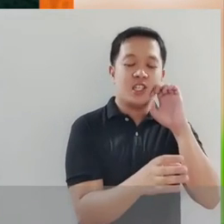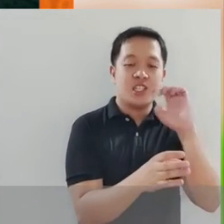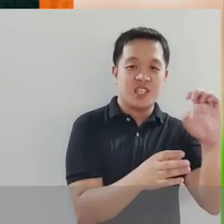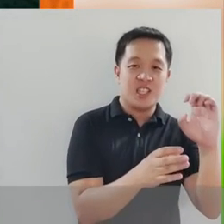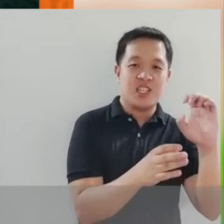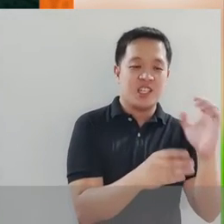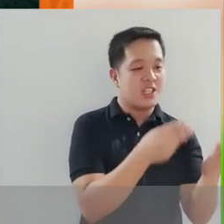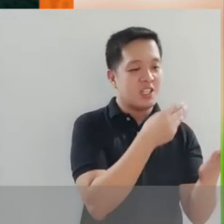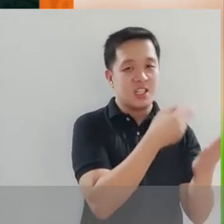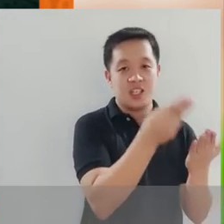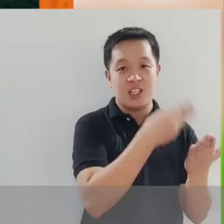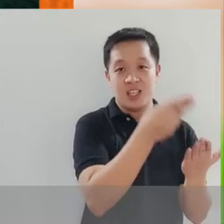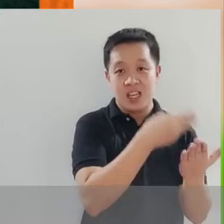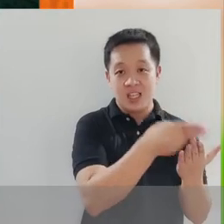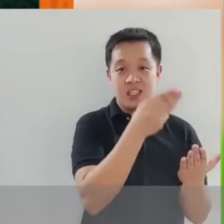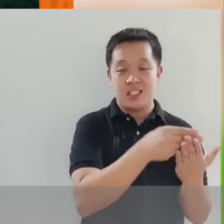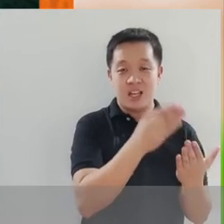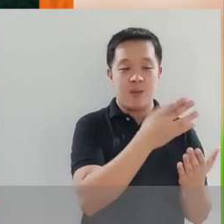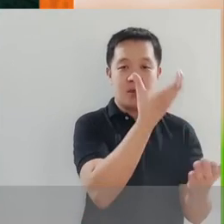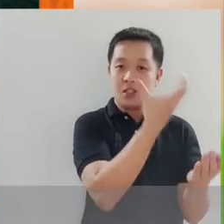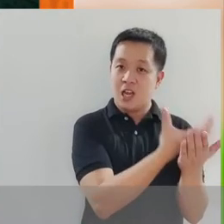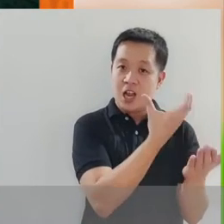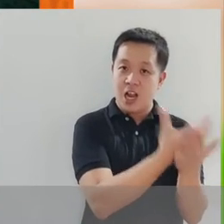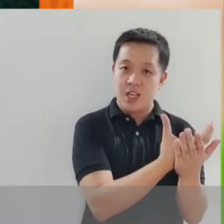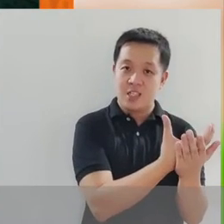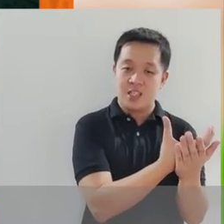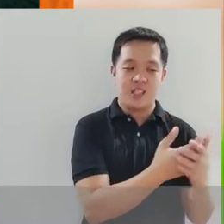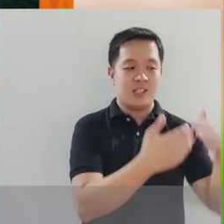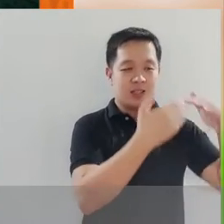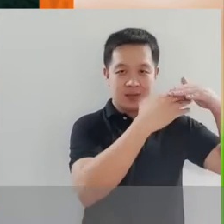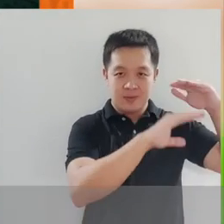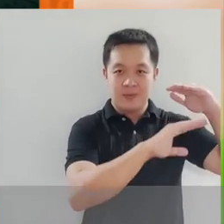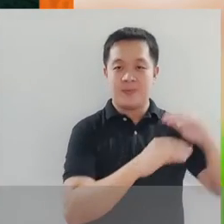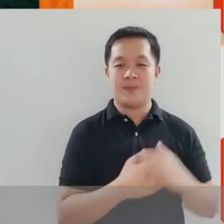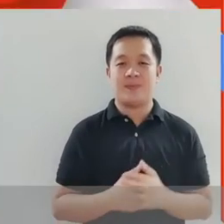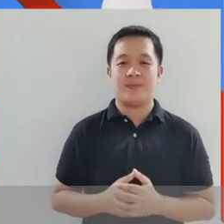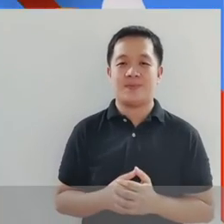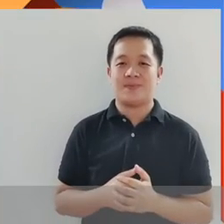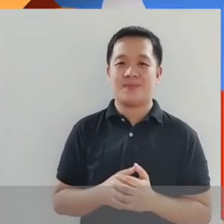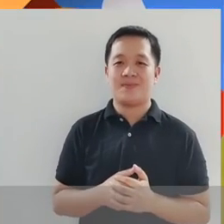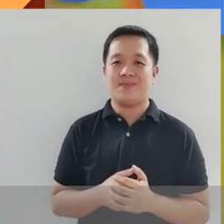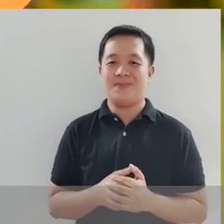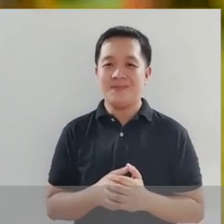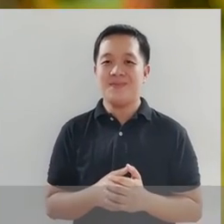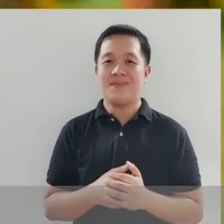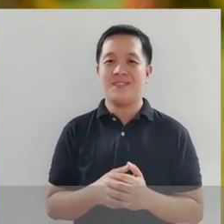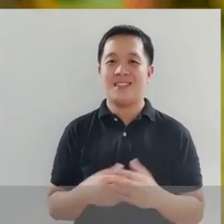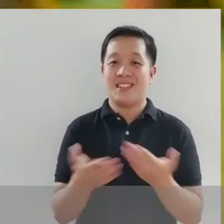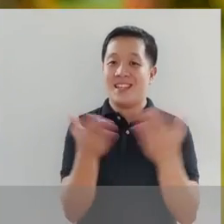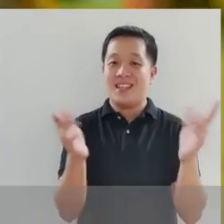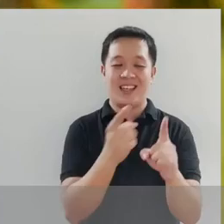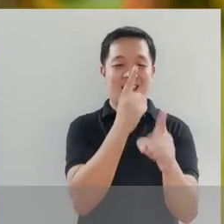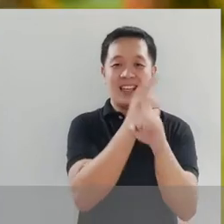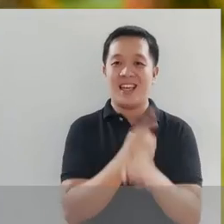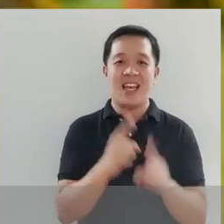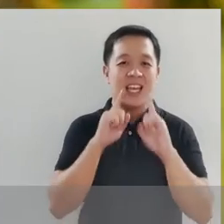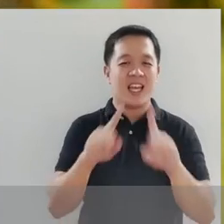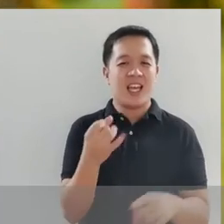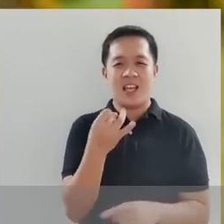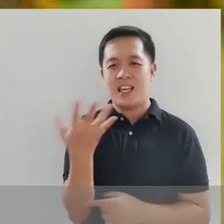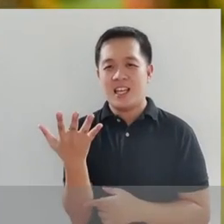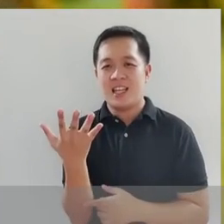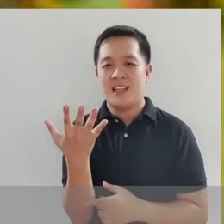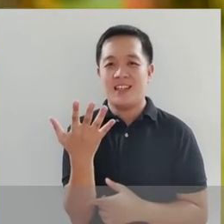she, shop, cash, and shelf. How many correct answers did you